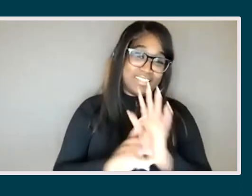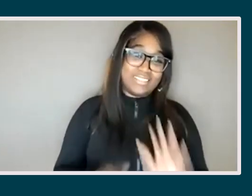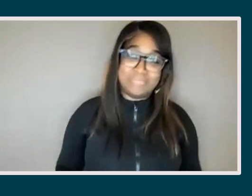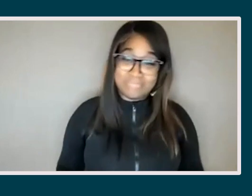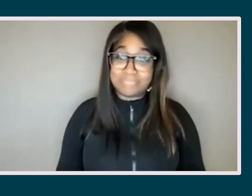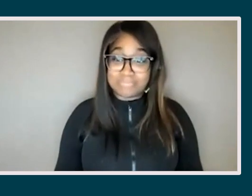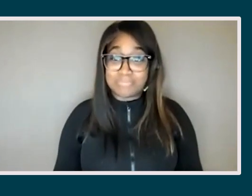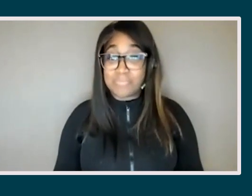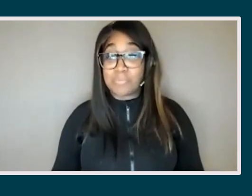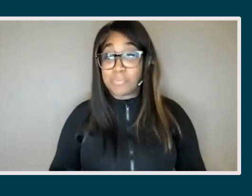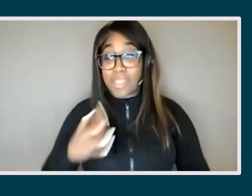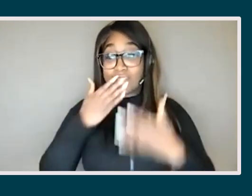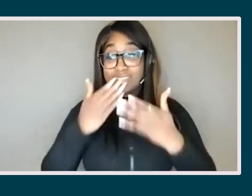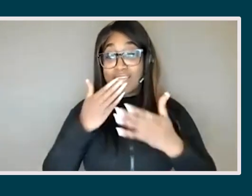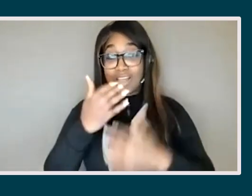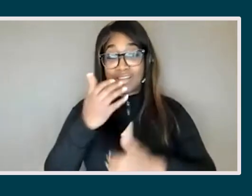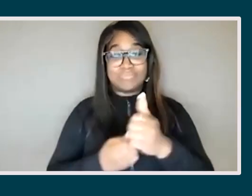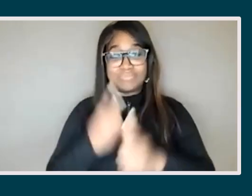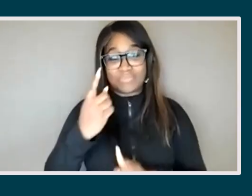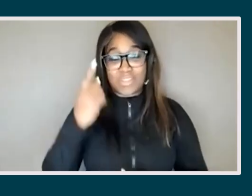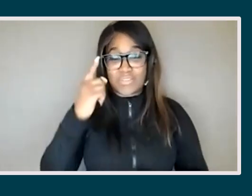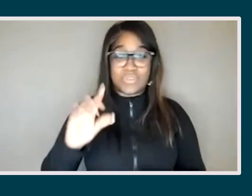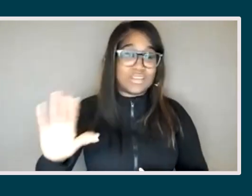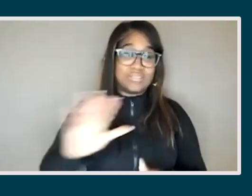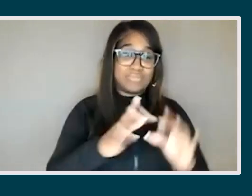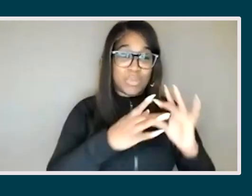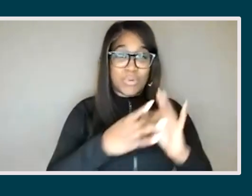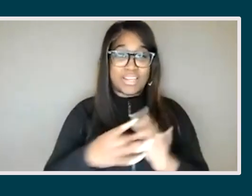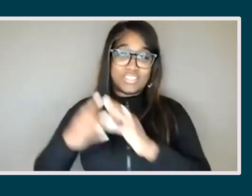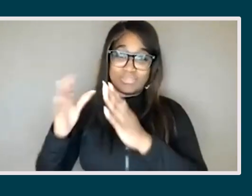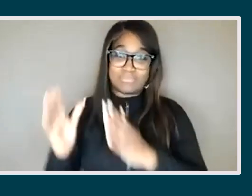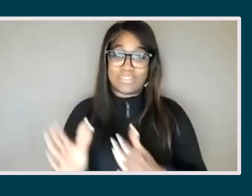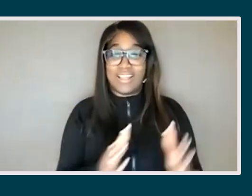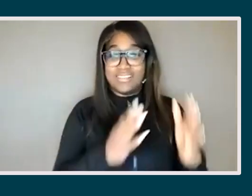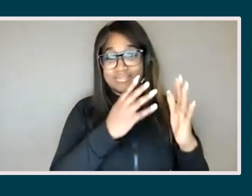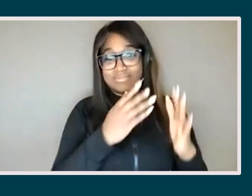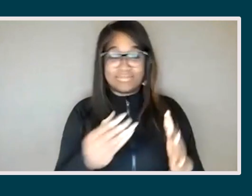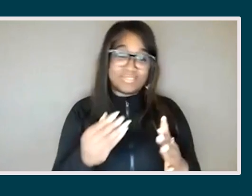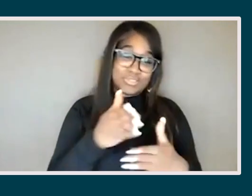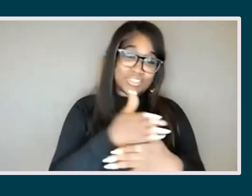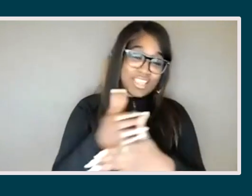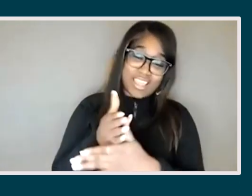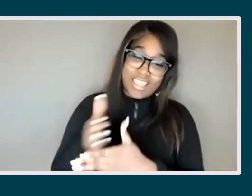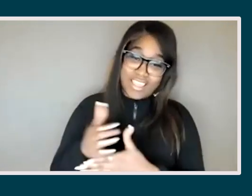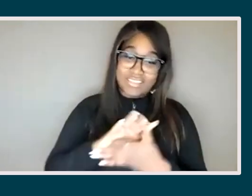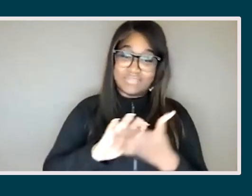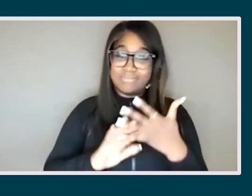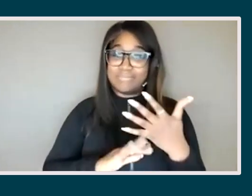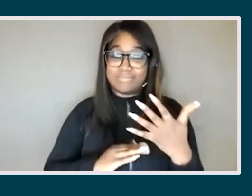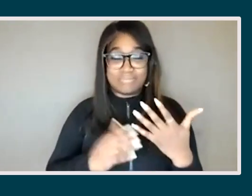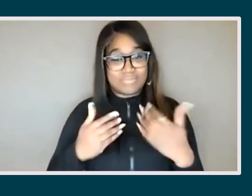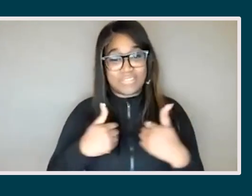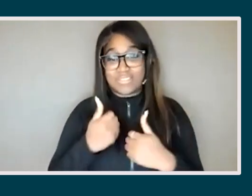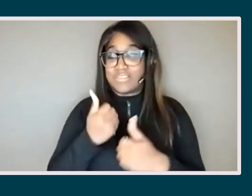Thank you, everybody, for all the coordination and sharing. And we all had some